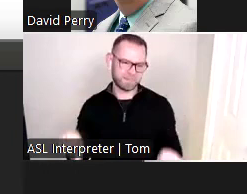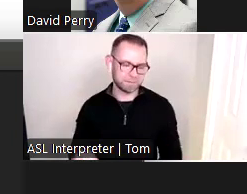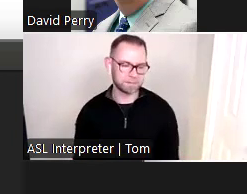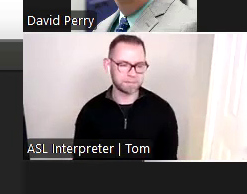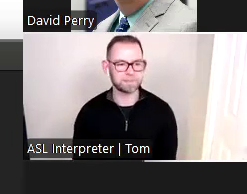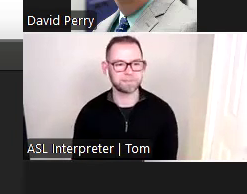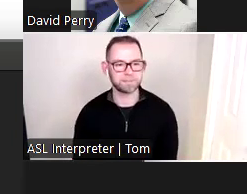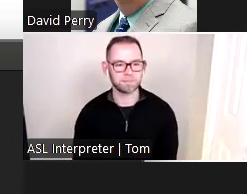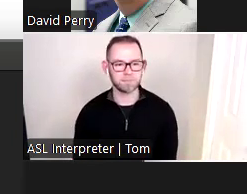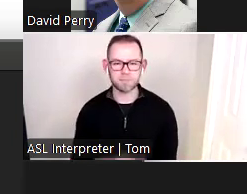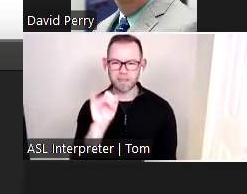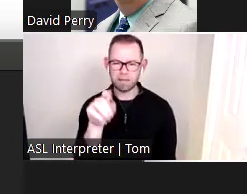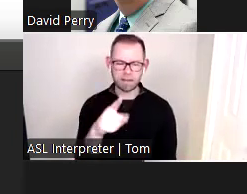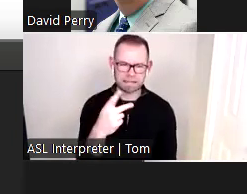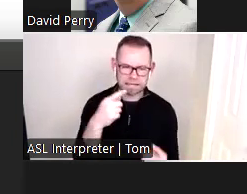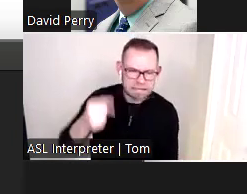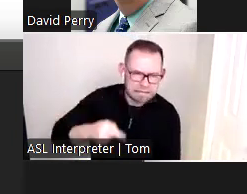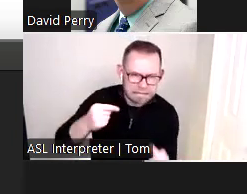If you're having technical issues,